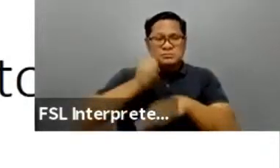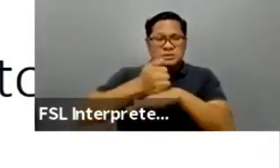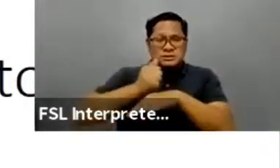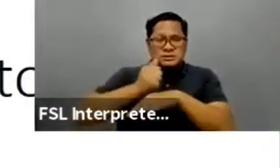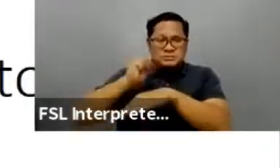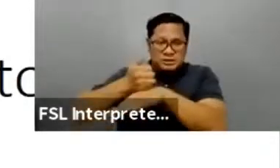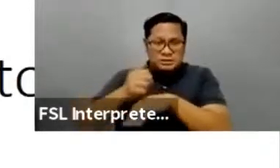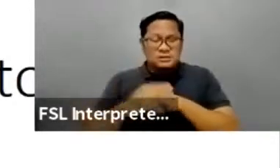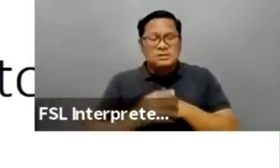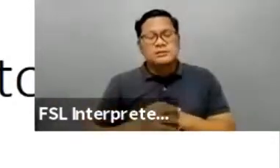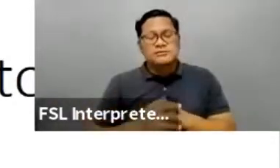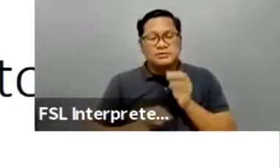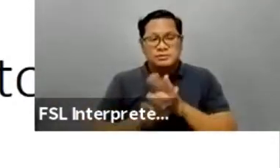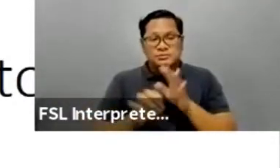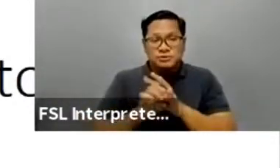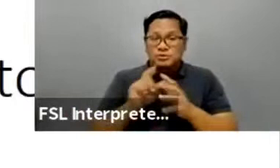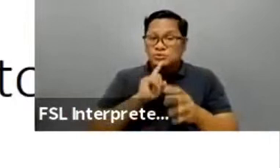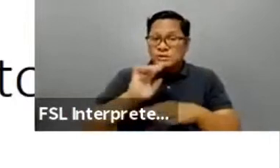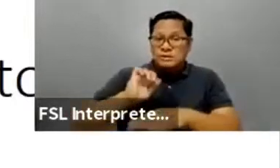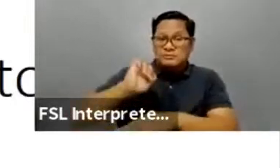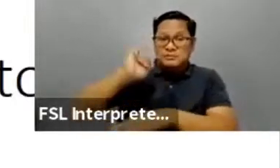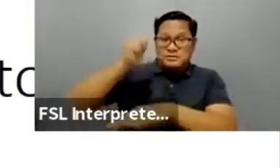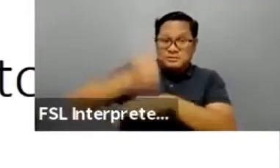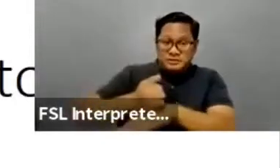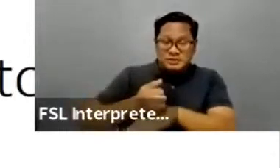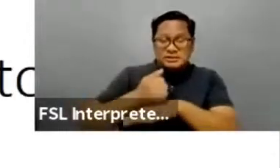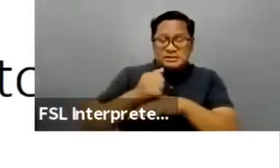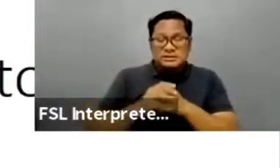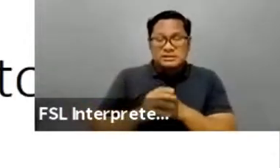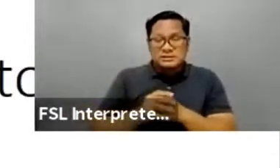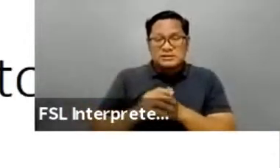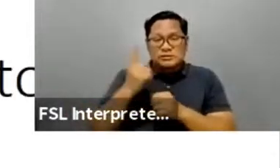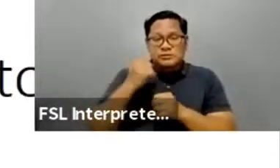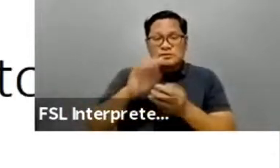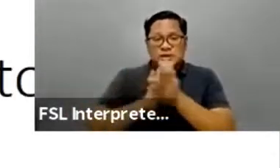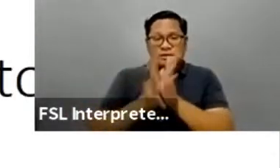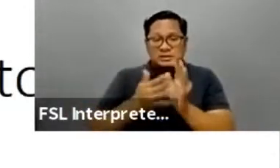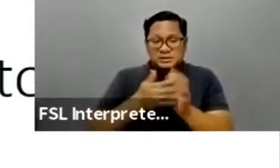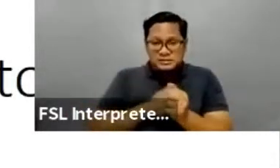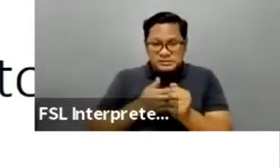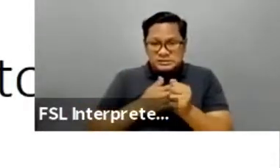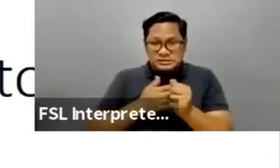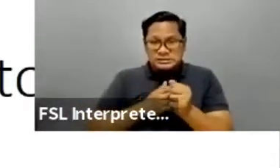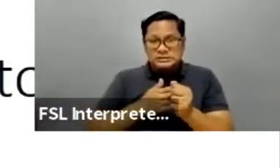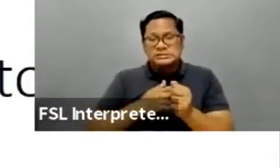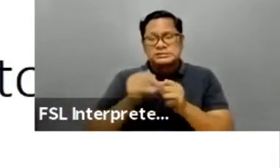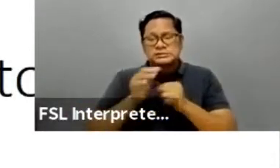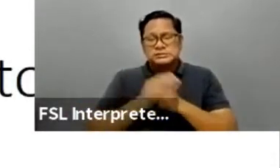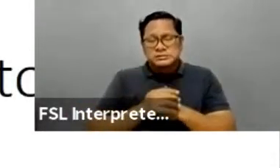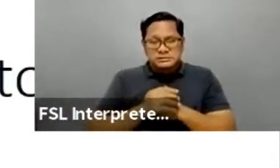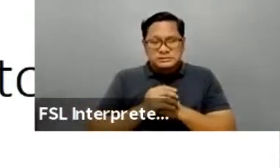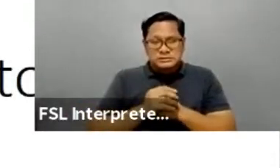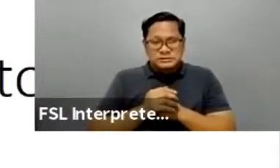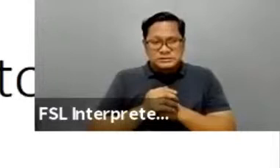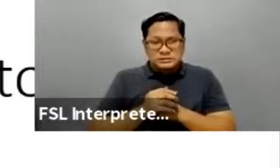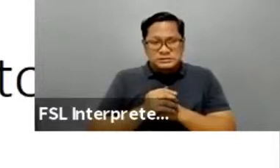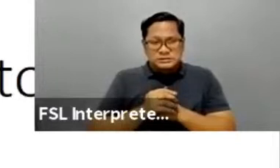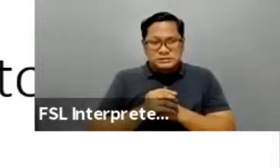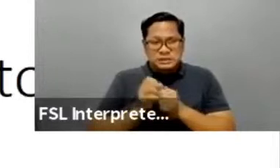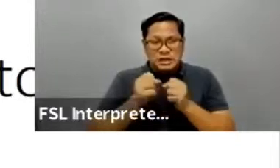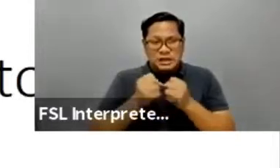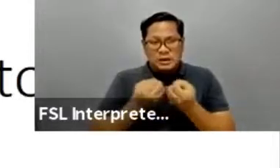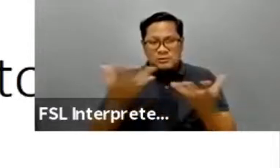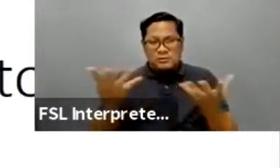And if you need to build excess capacity so that you have resilience, how much of it will you build?